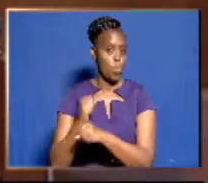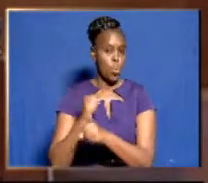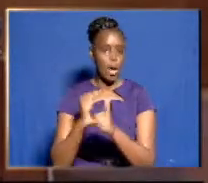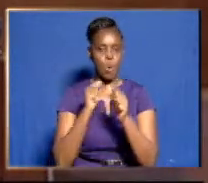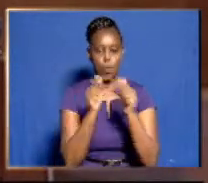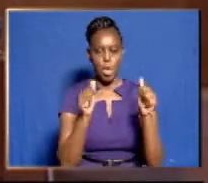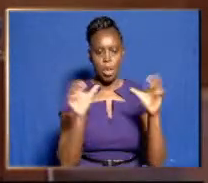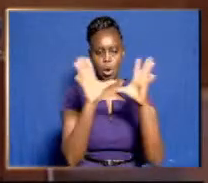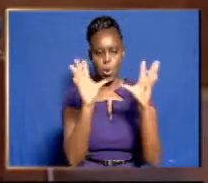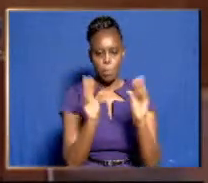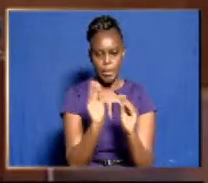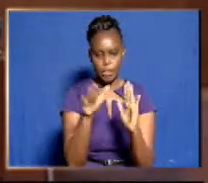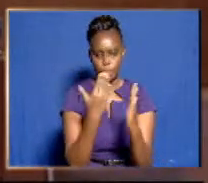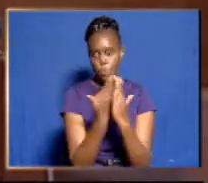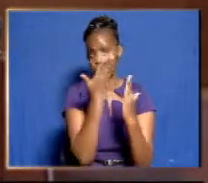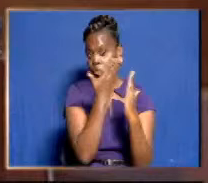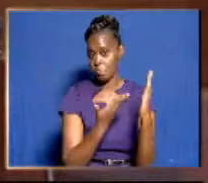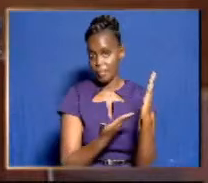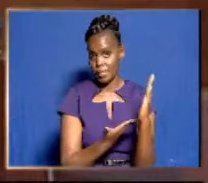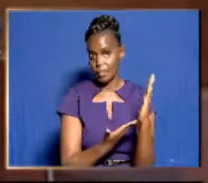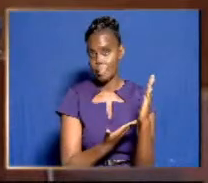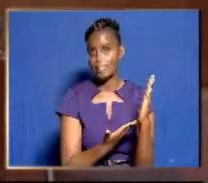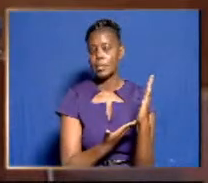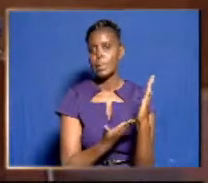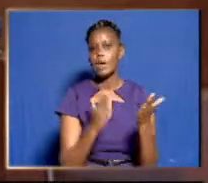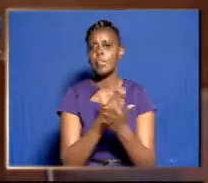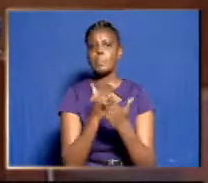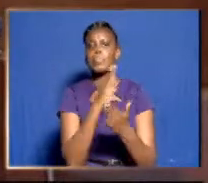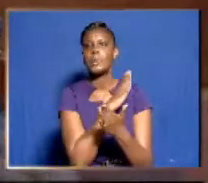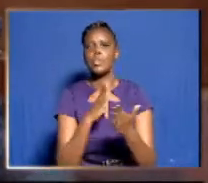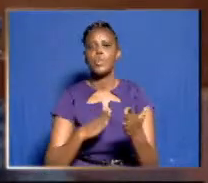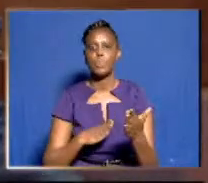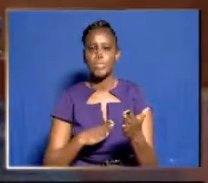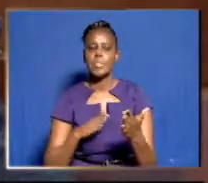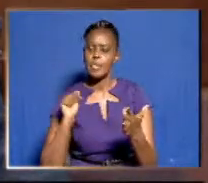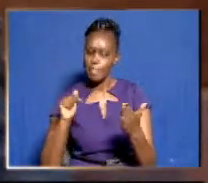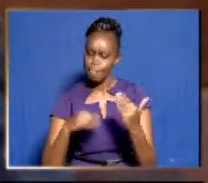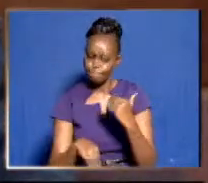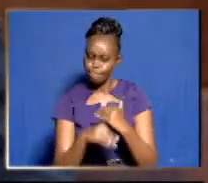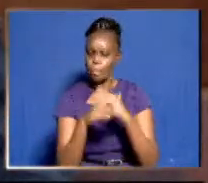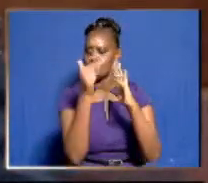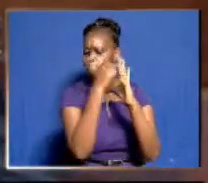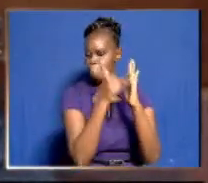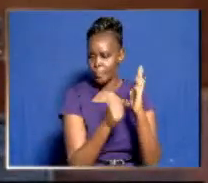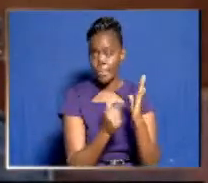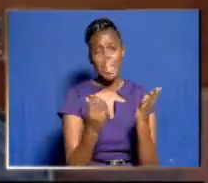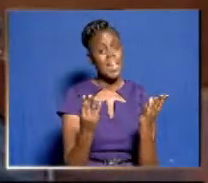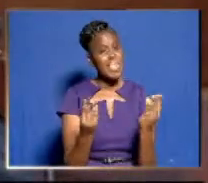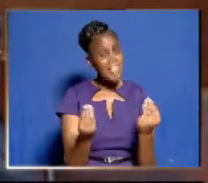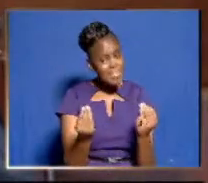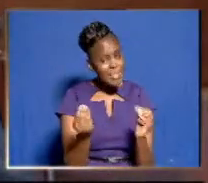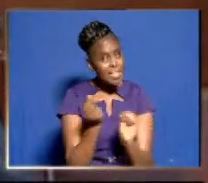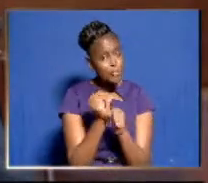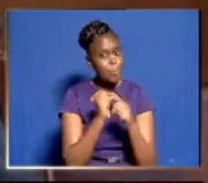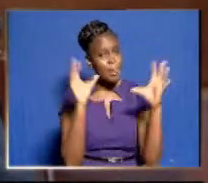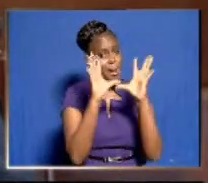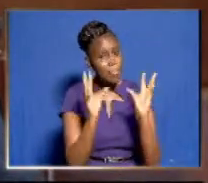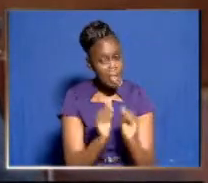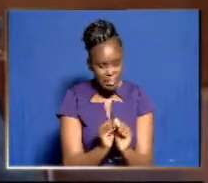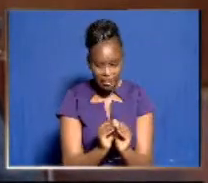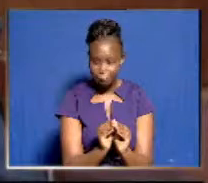these budget proposals, and the departmental committees for their input, Honorable Speaker. It was not easy to make this budget, Honorable Speaker, I must